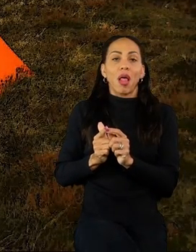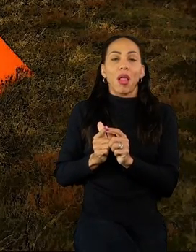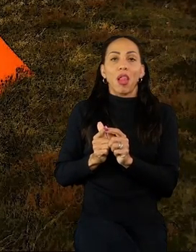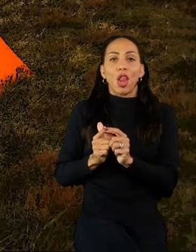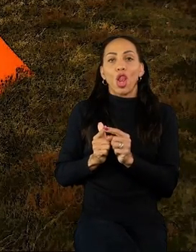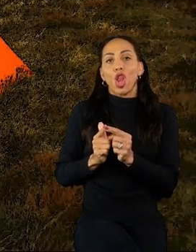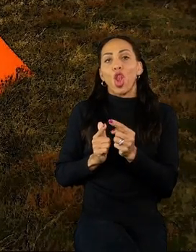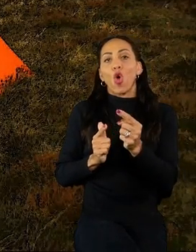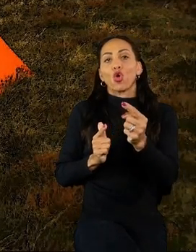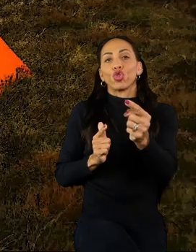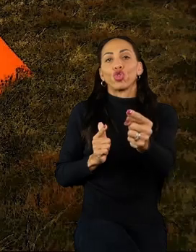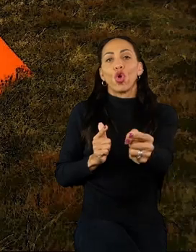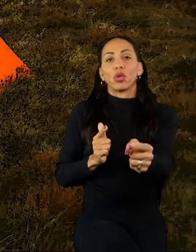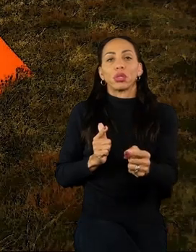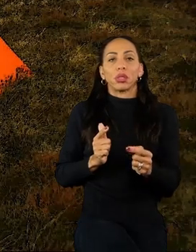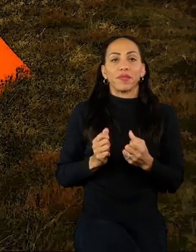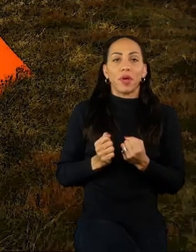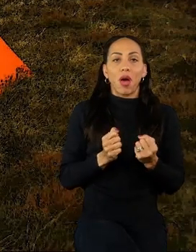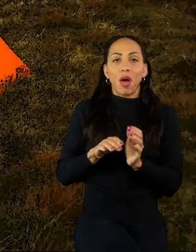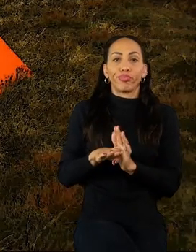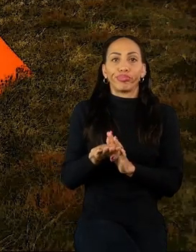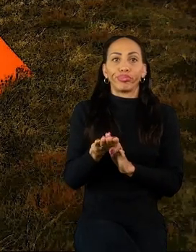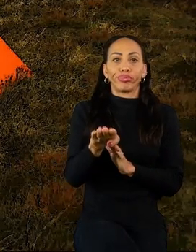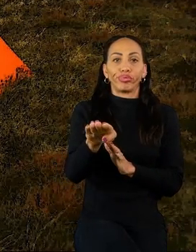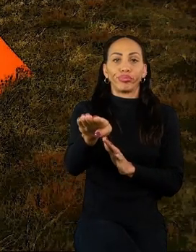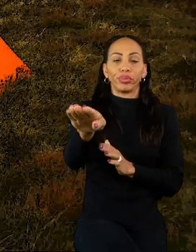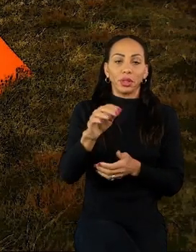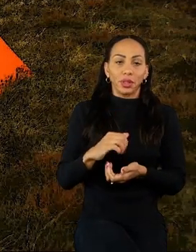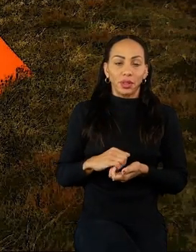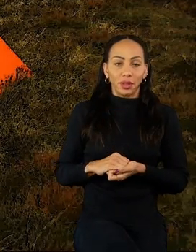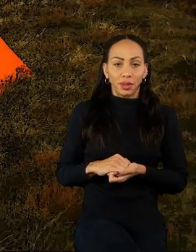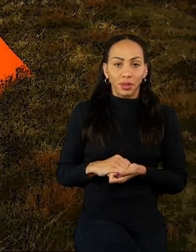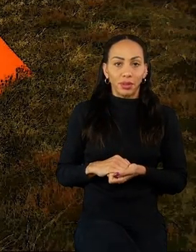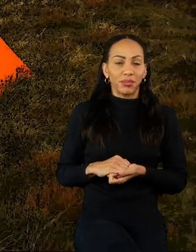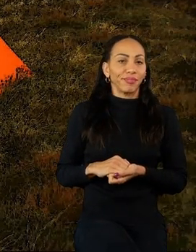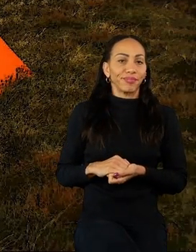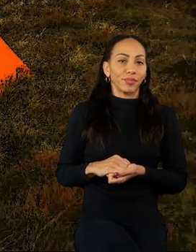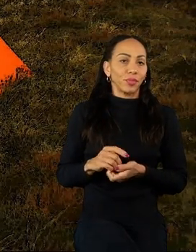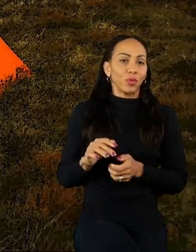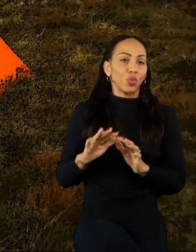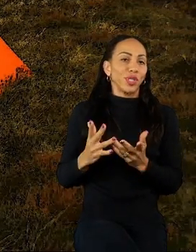we don't see them pitch the tent here, but we see a tent.